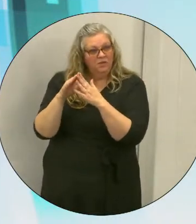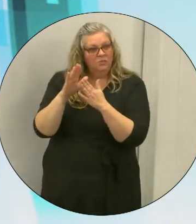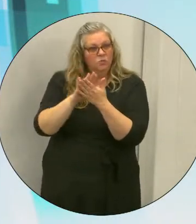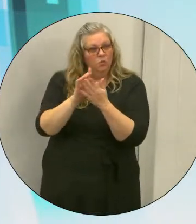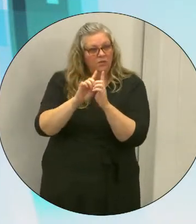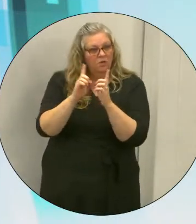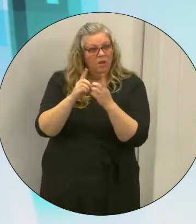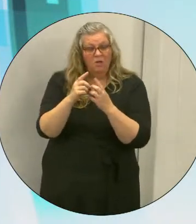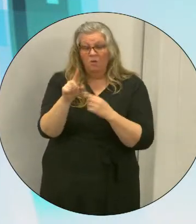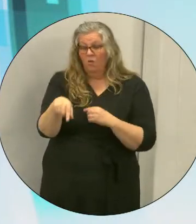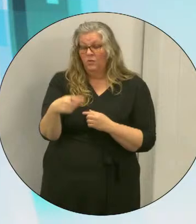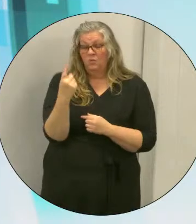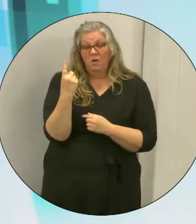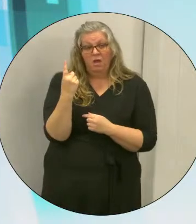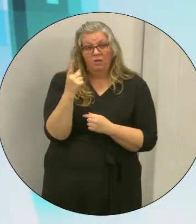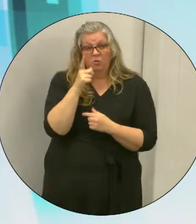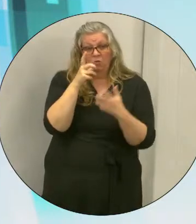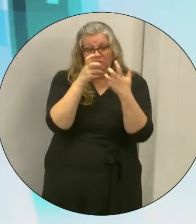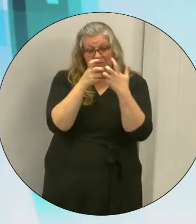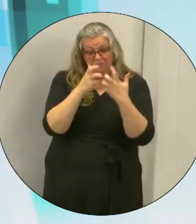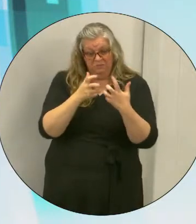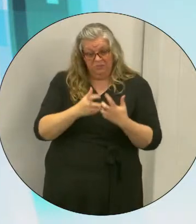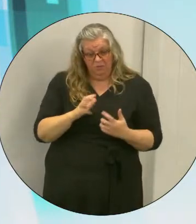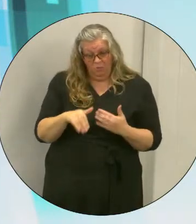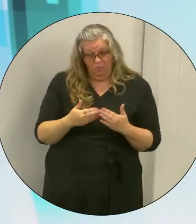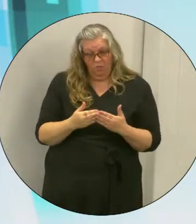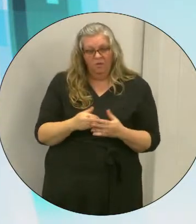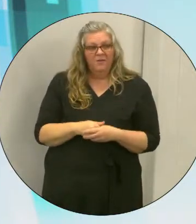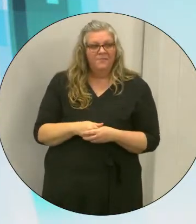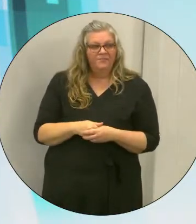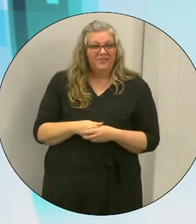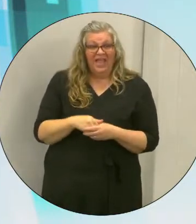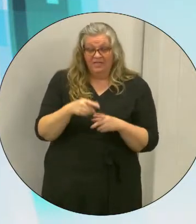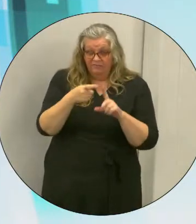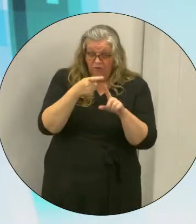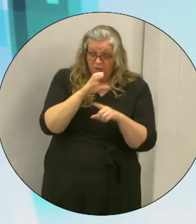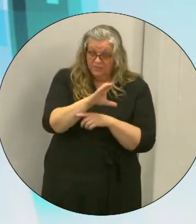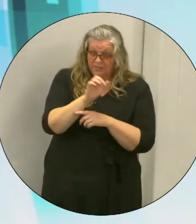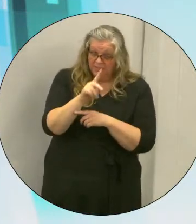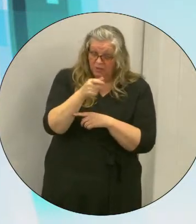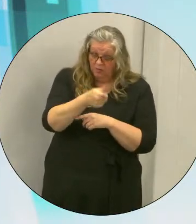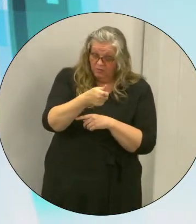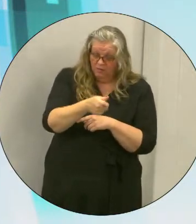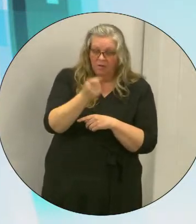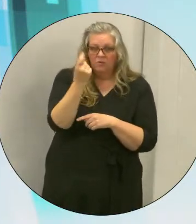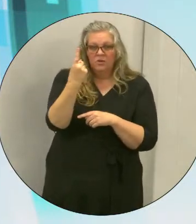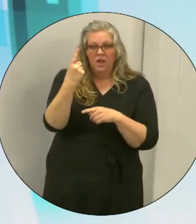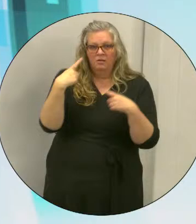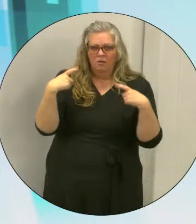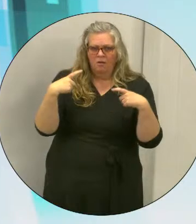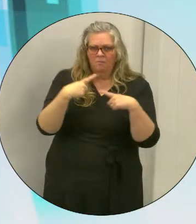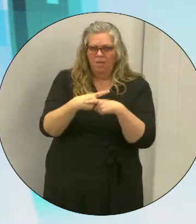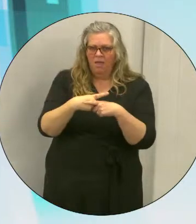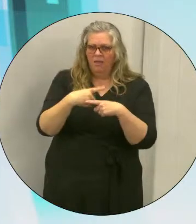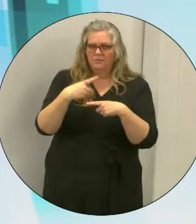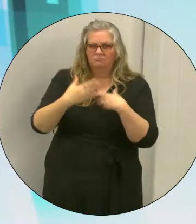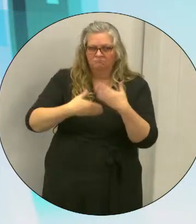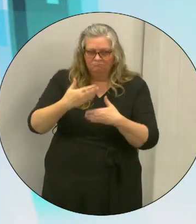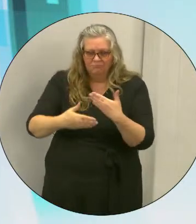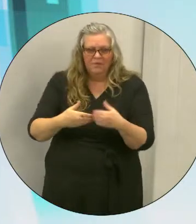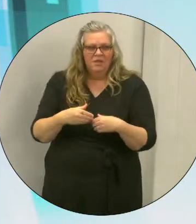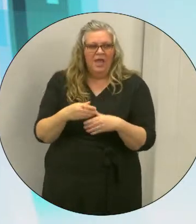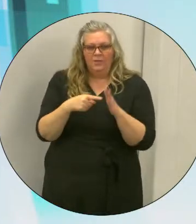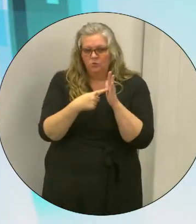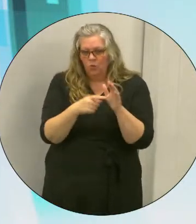there is only one candidate that meets these standards. It is a product of CCSD and understands the complex operation, demonstrates that she